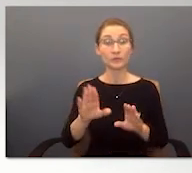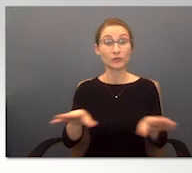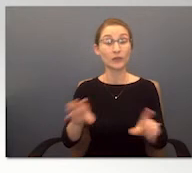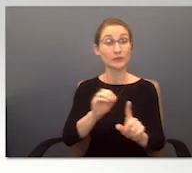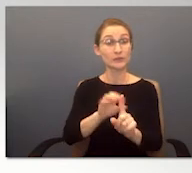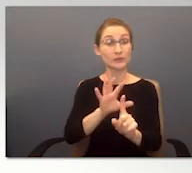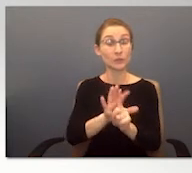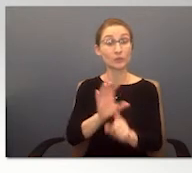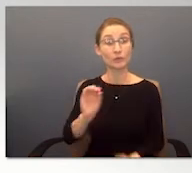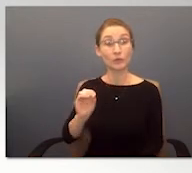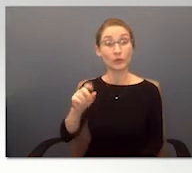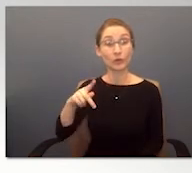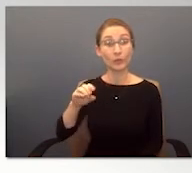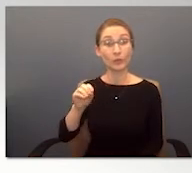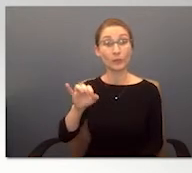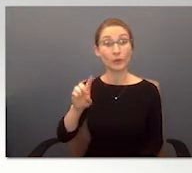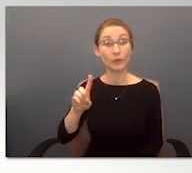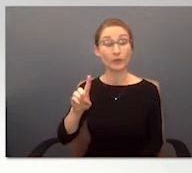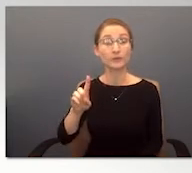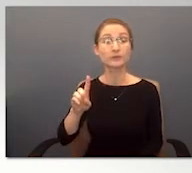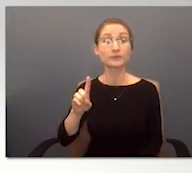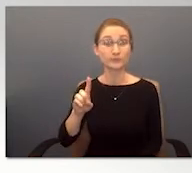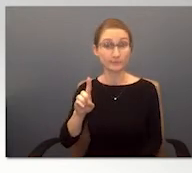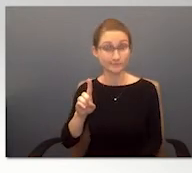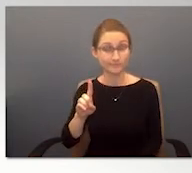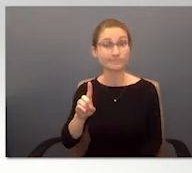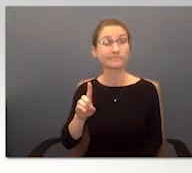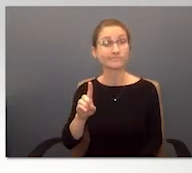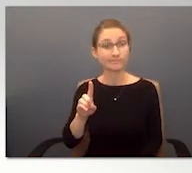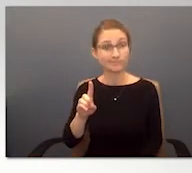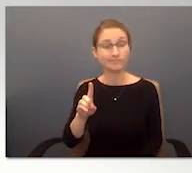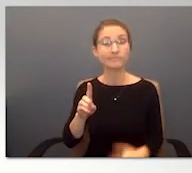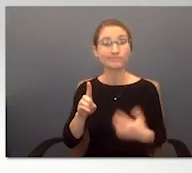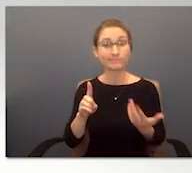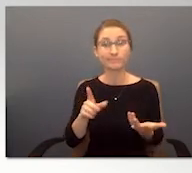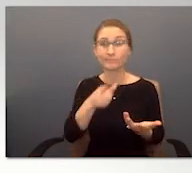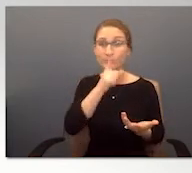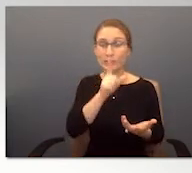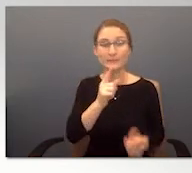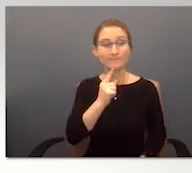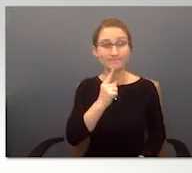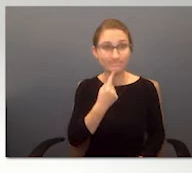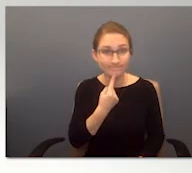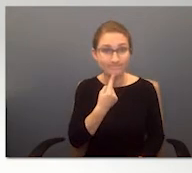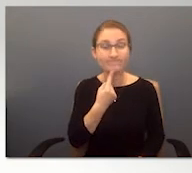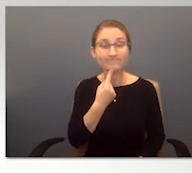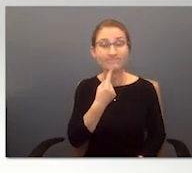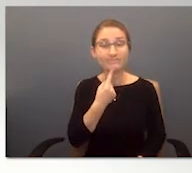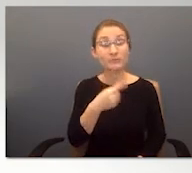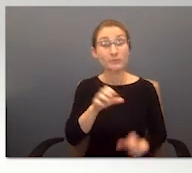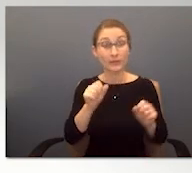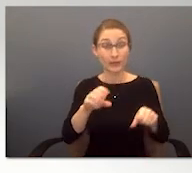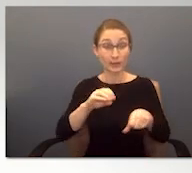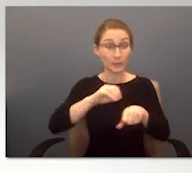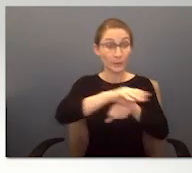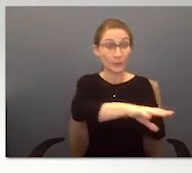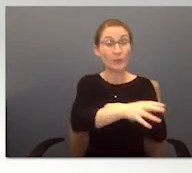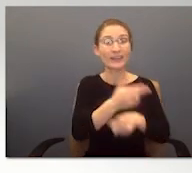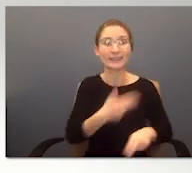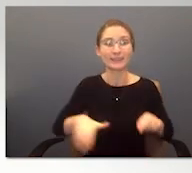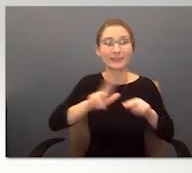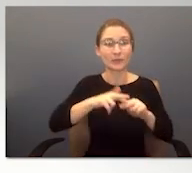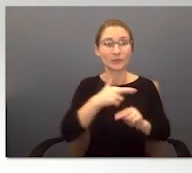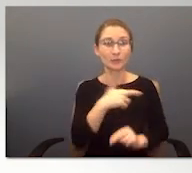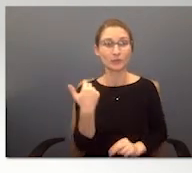exposed to opioids, and we have a real opioid exposure issue, neonatal abstinence syndrome babies are at